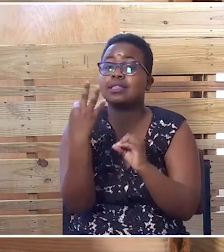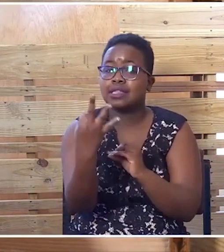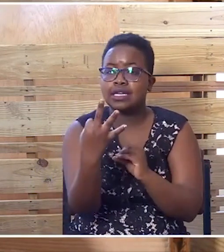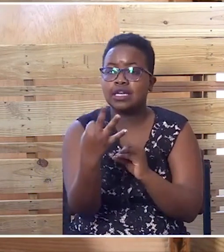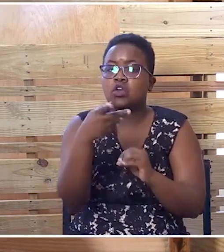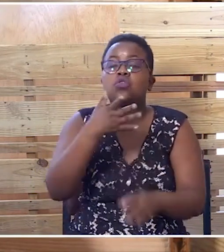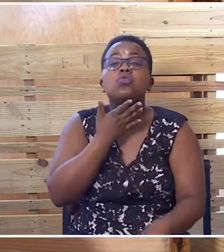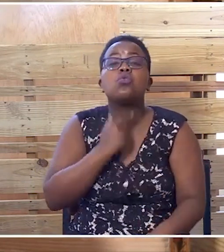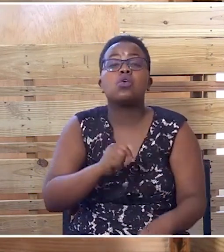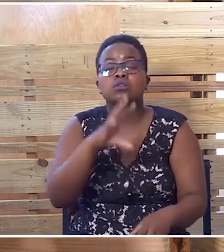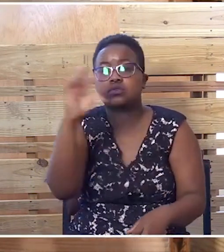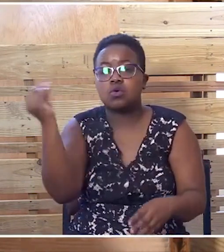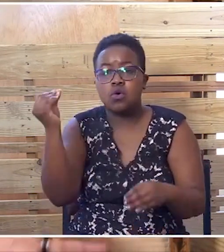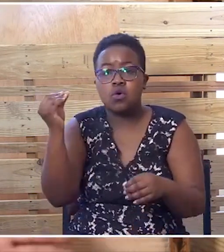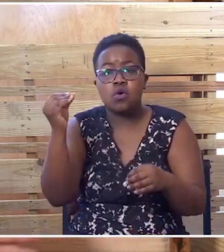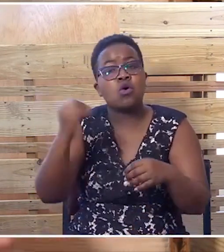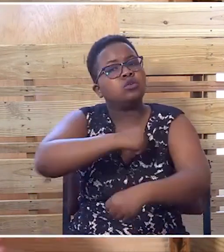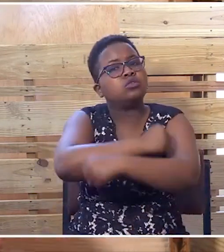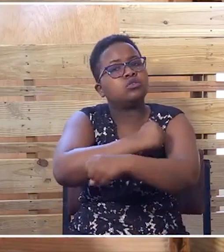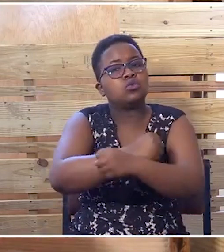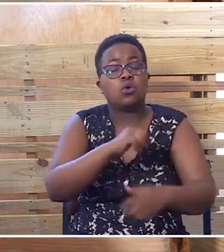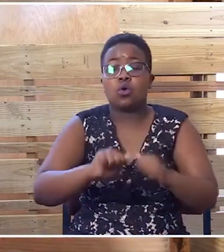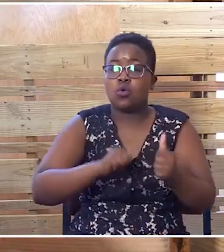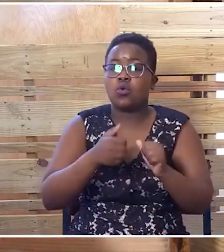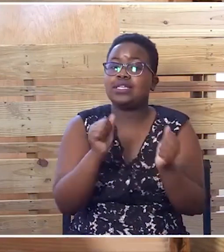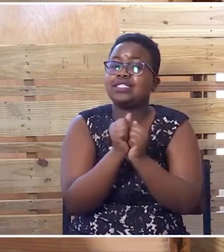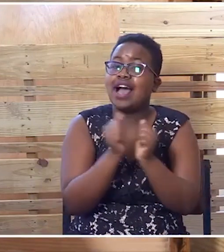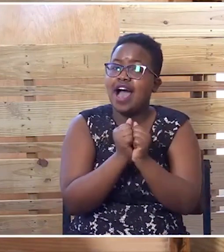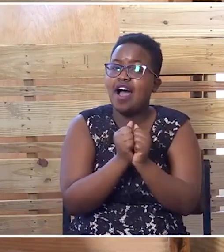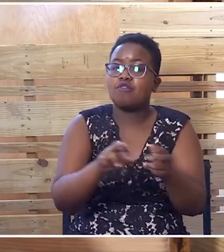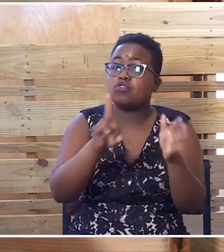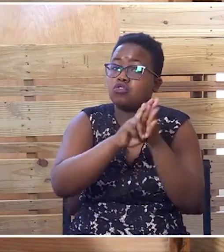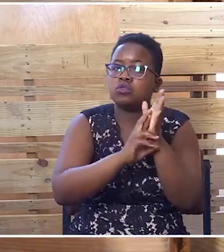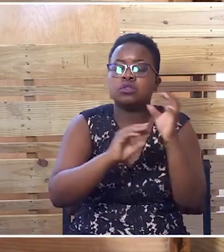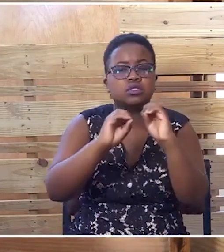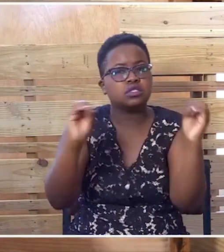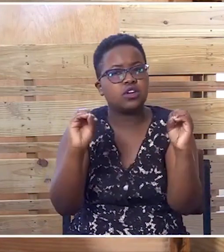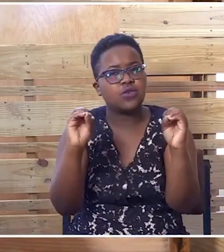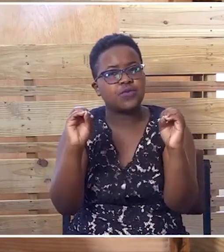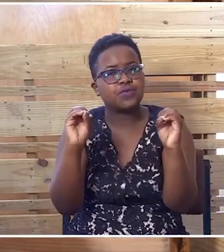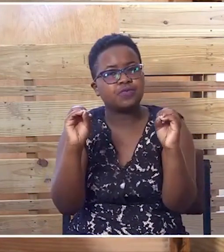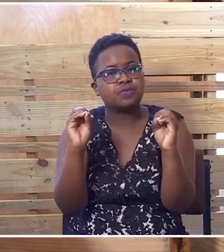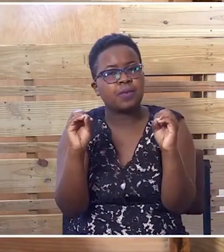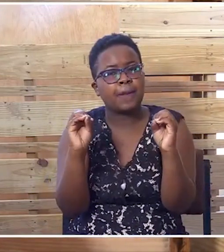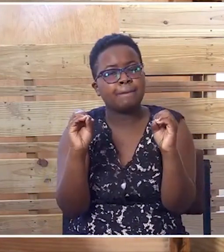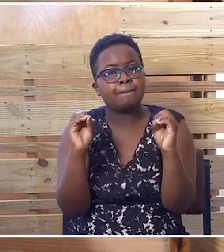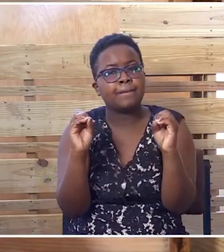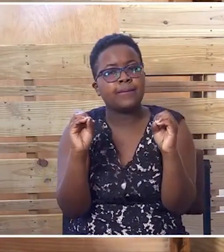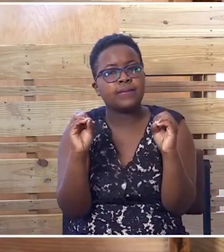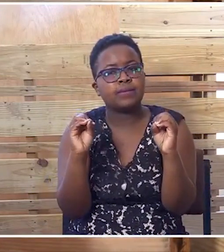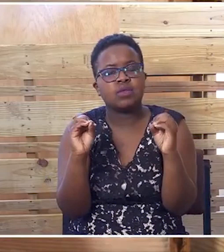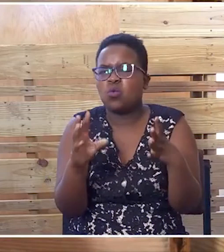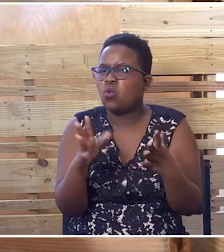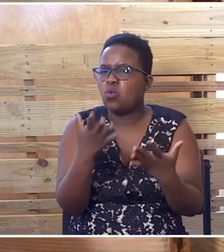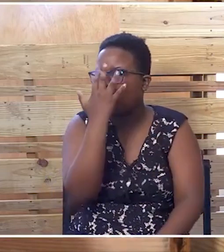to a school where there is no rules? You do whatever you want. Would you want to go to a school like that? You know,